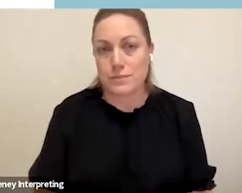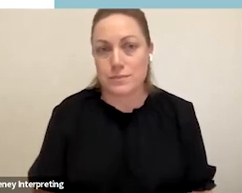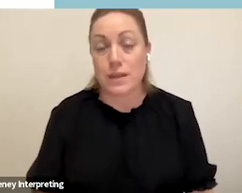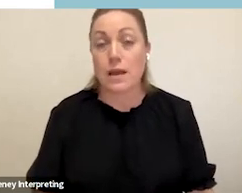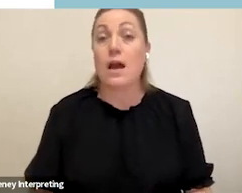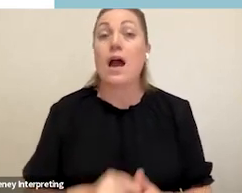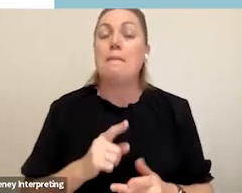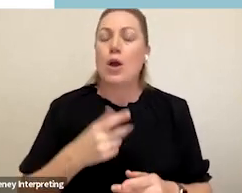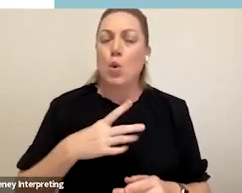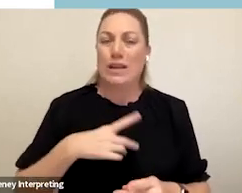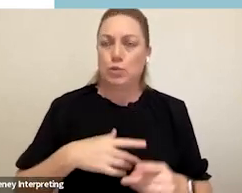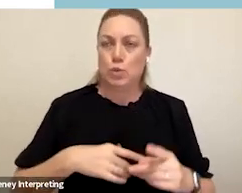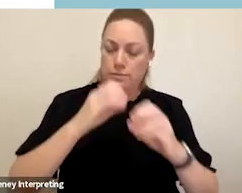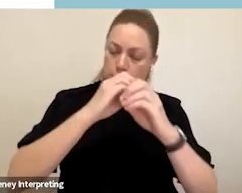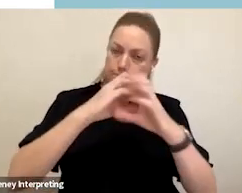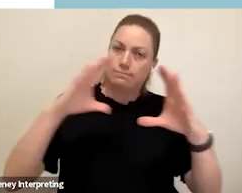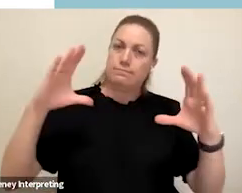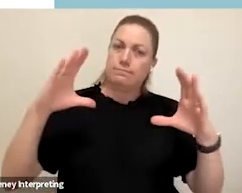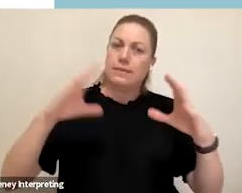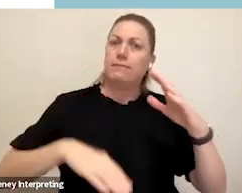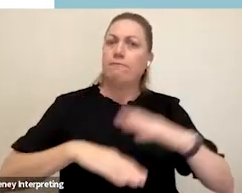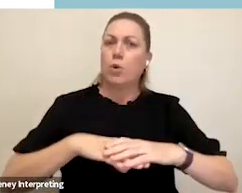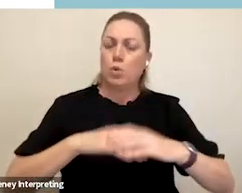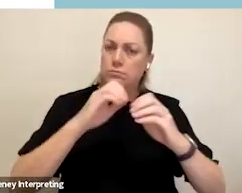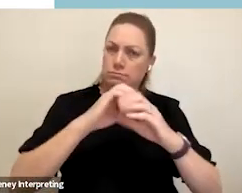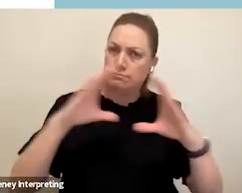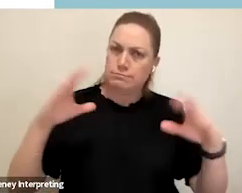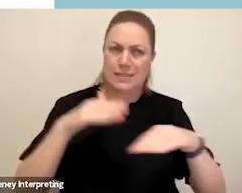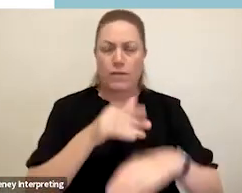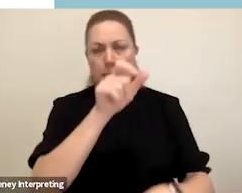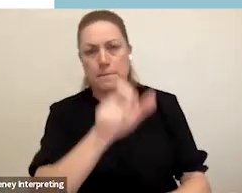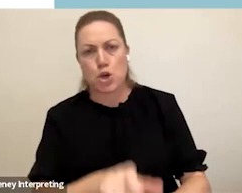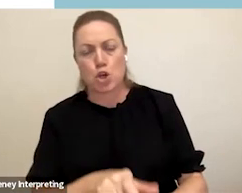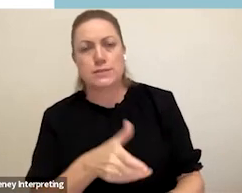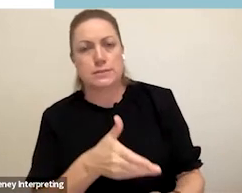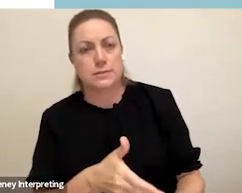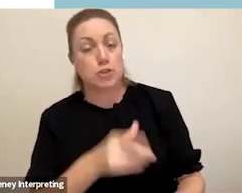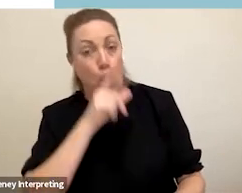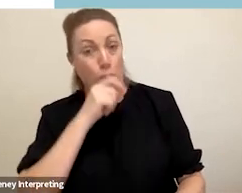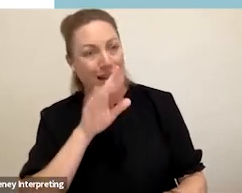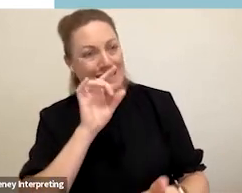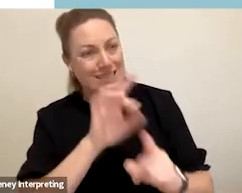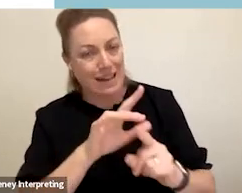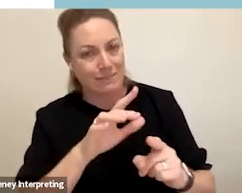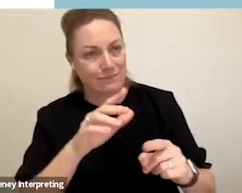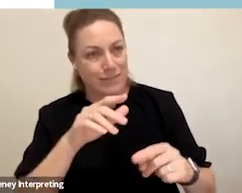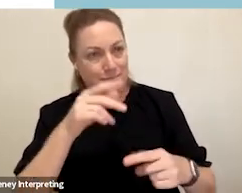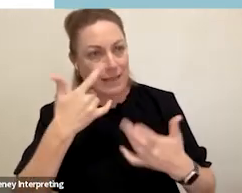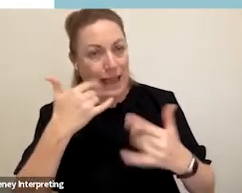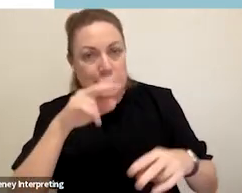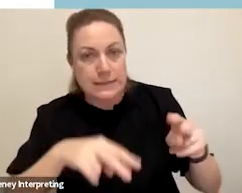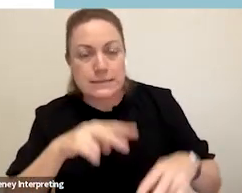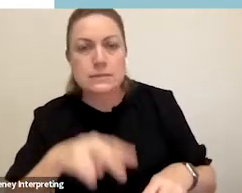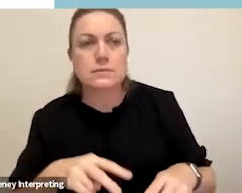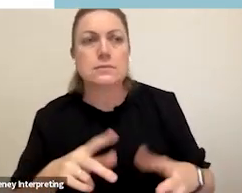to get a holistic kind of overview to guide, as I mentioned, the self-assessment, how are you going in